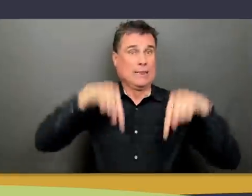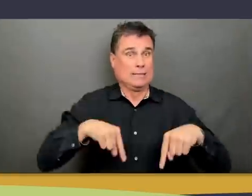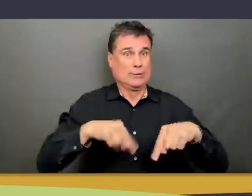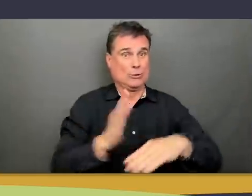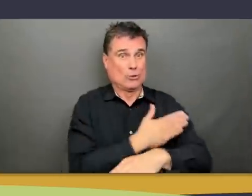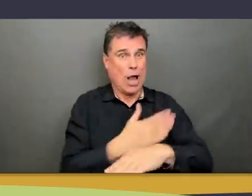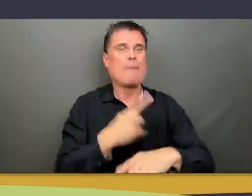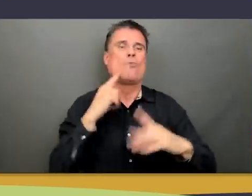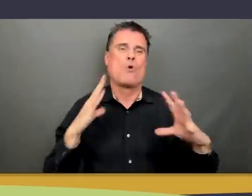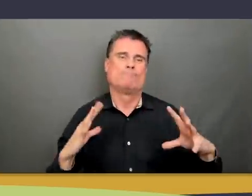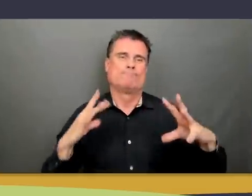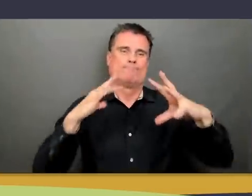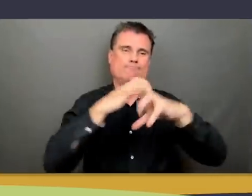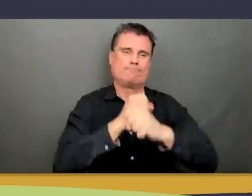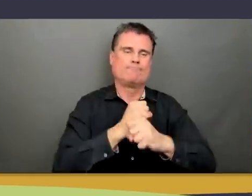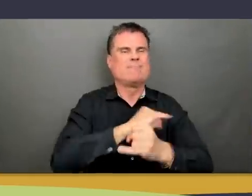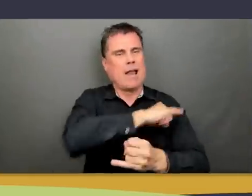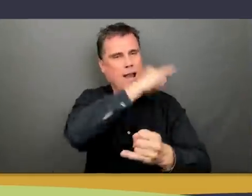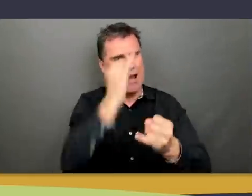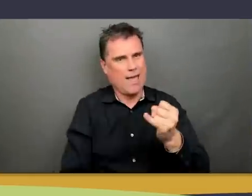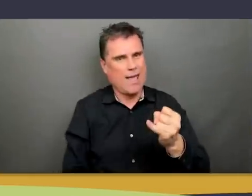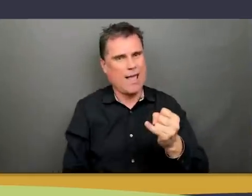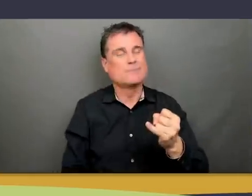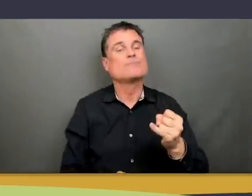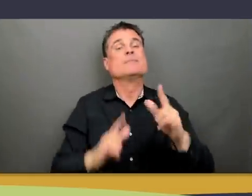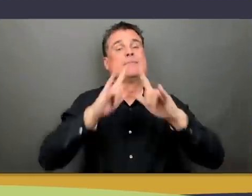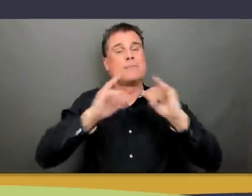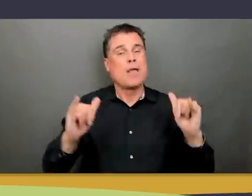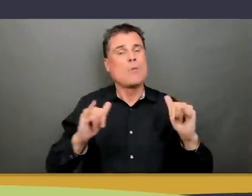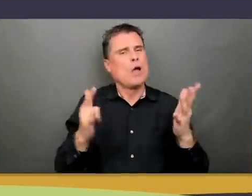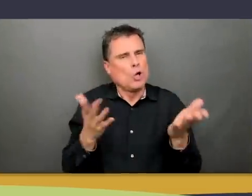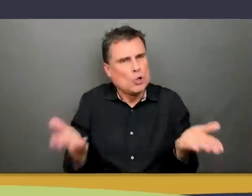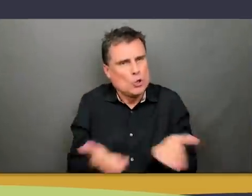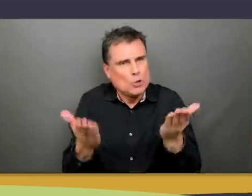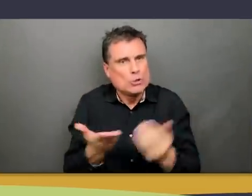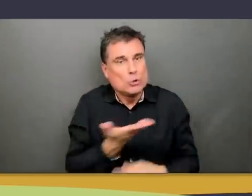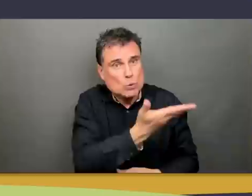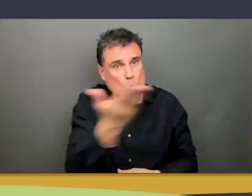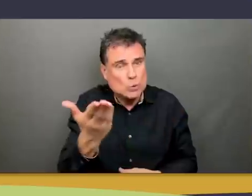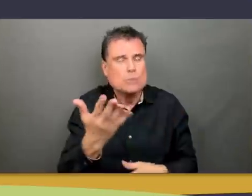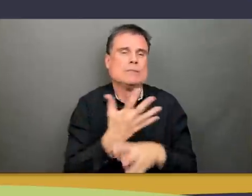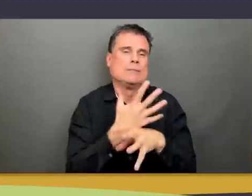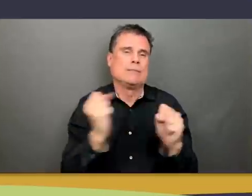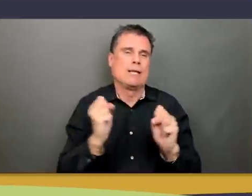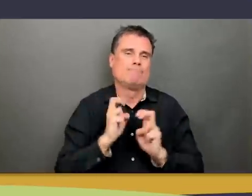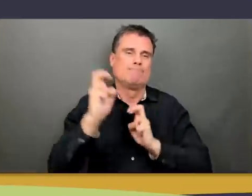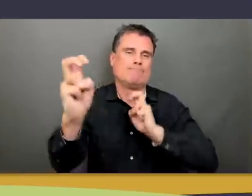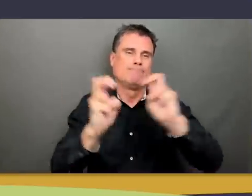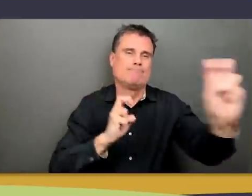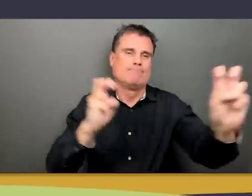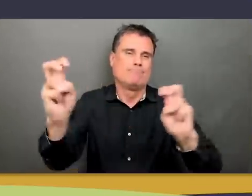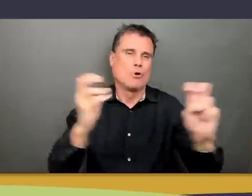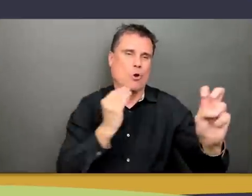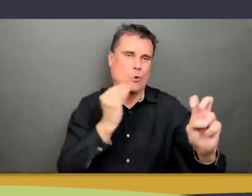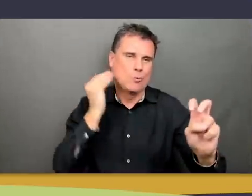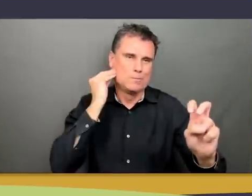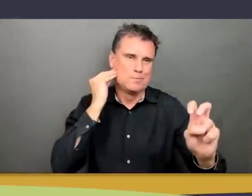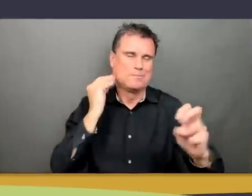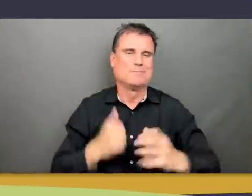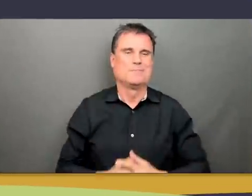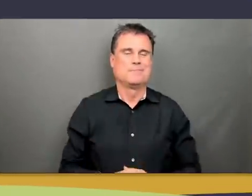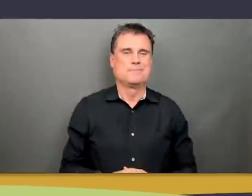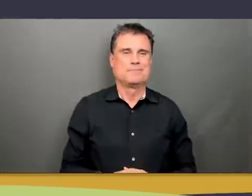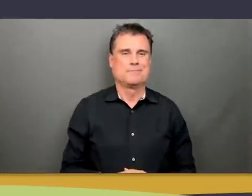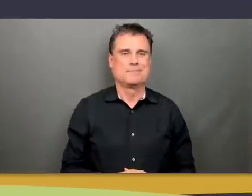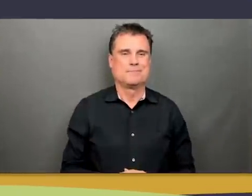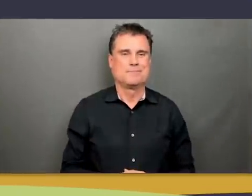our hands high, it's to thank you for all the gifts that you bring to Canada, because Canada is the